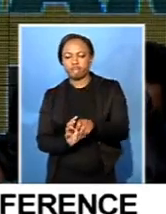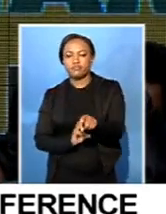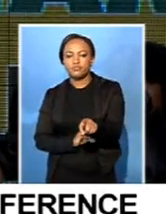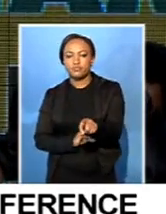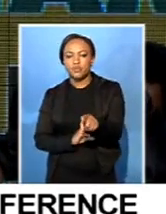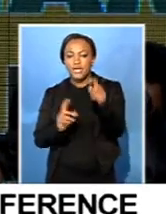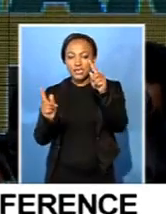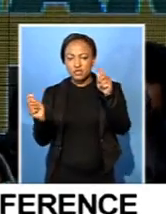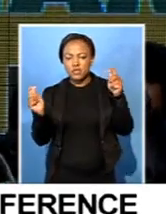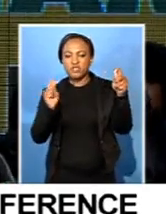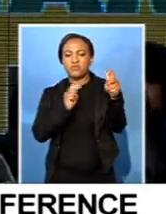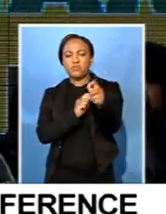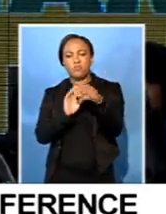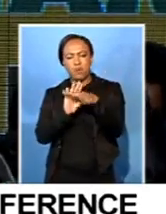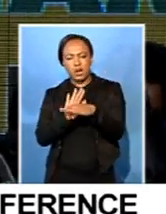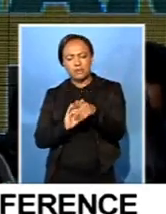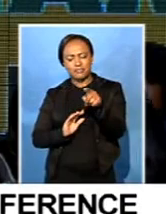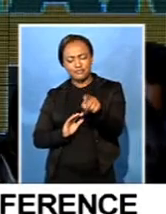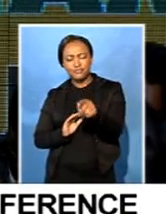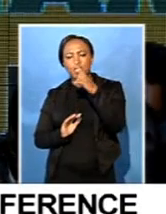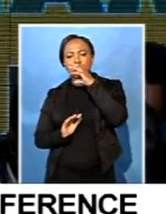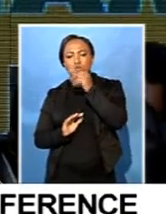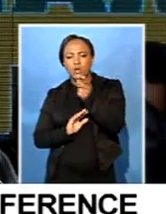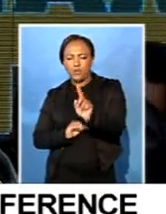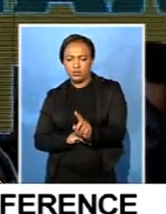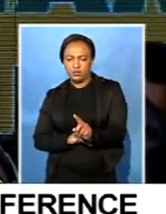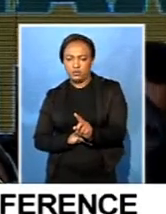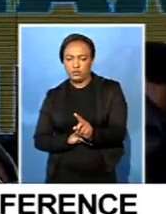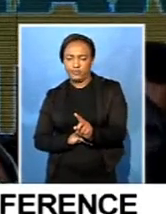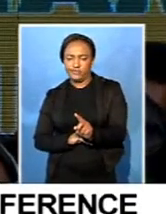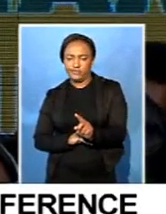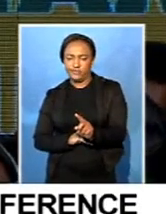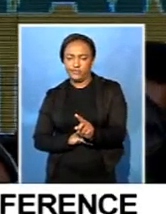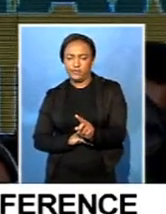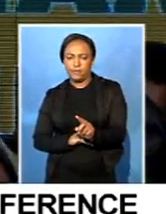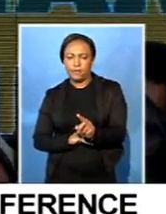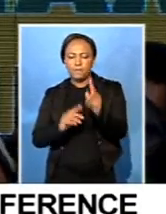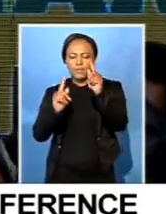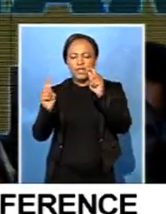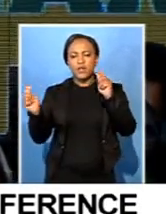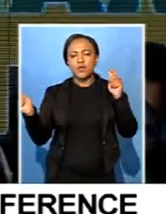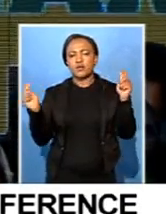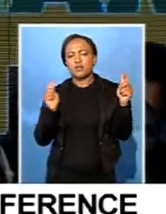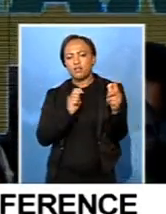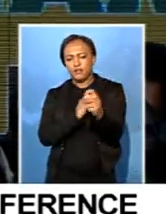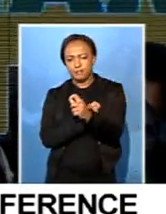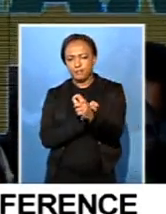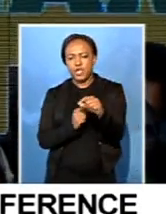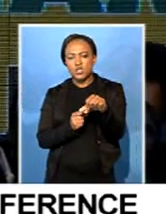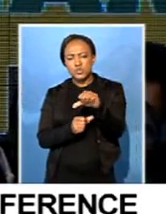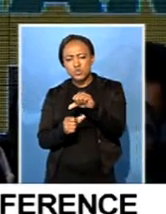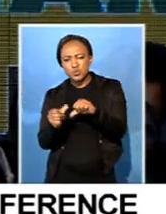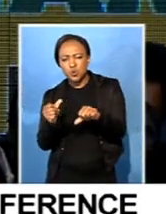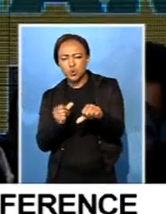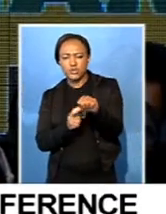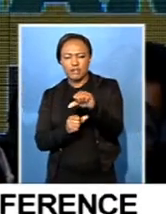The Transformation Program also talks to the eradication of social